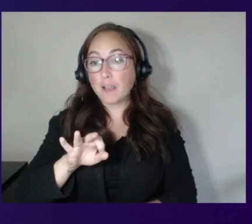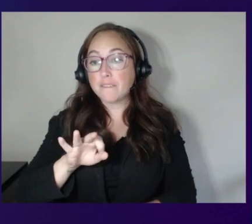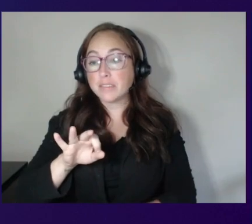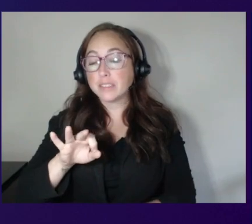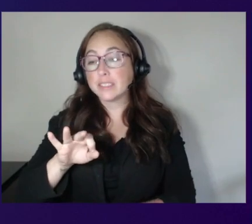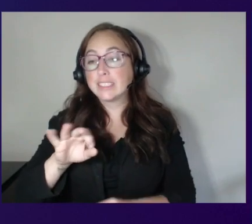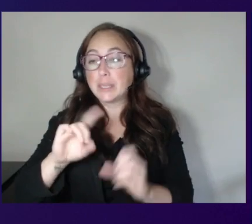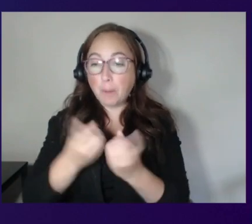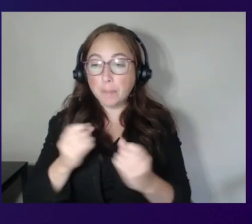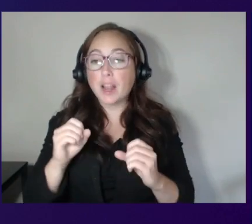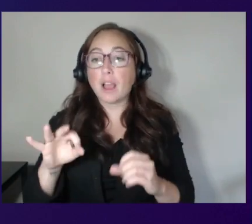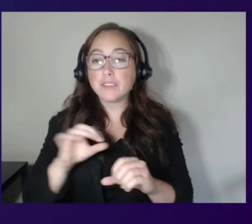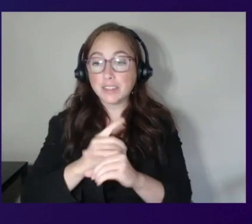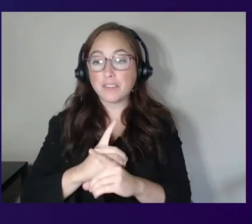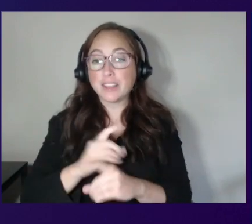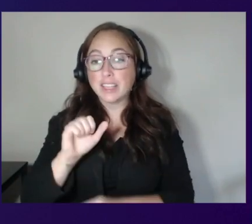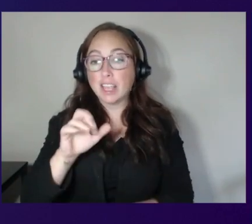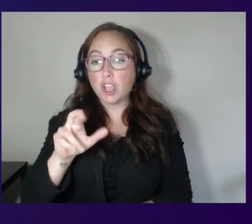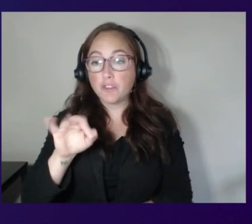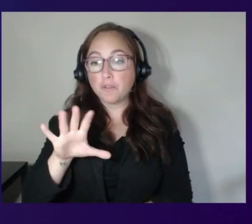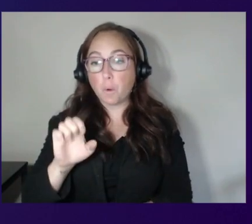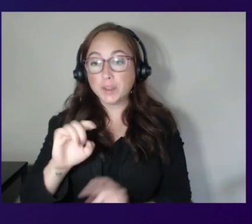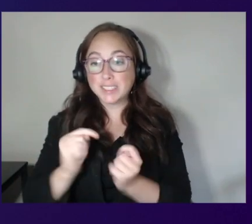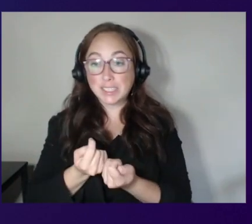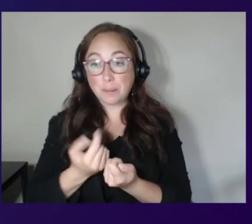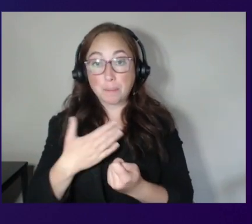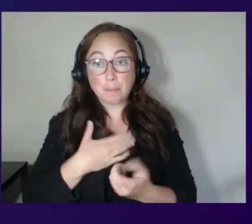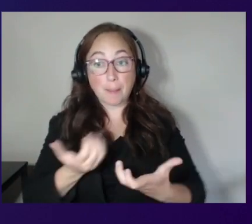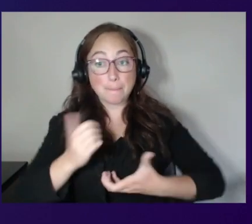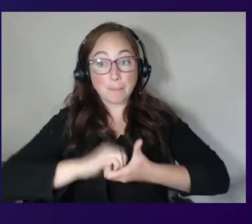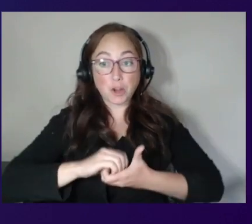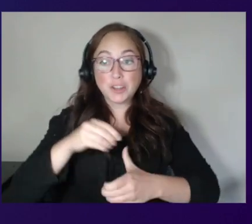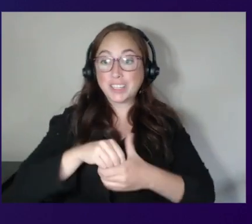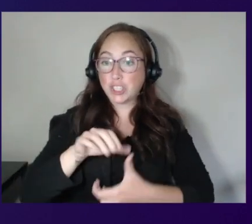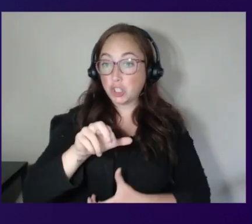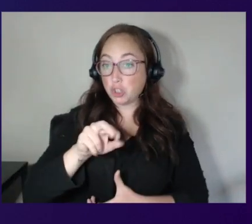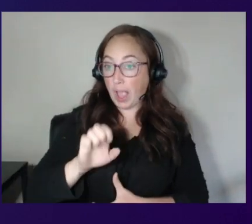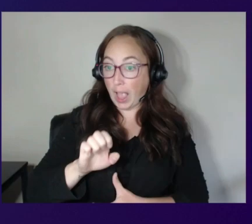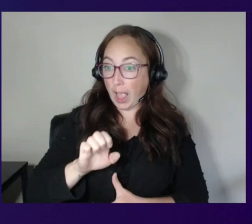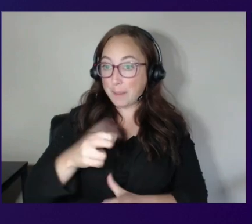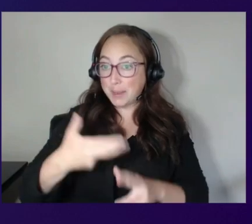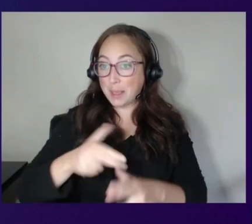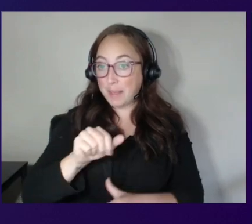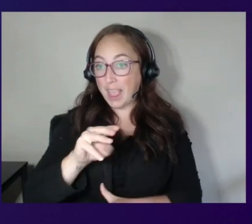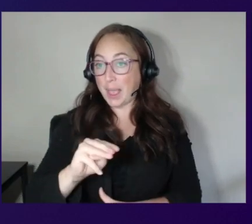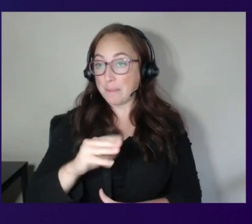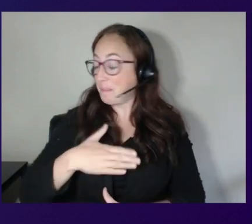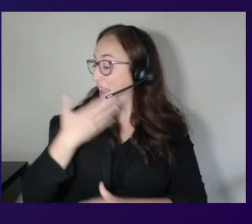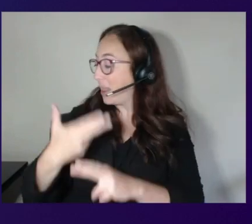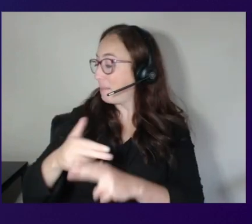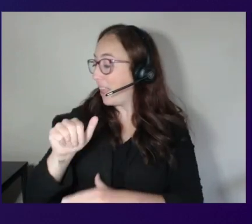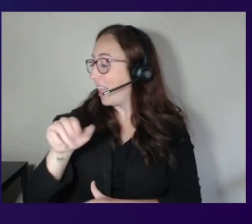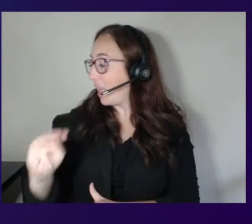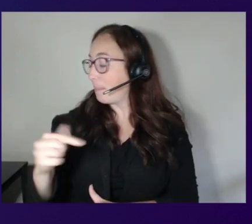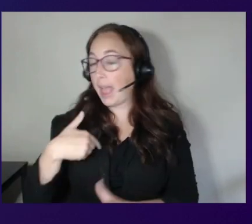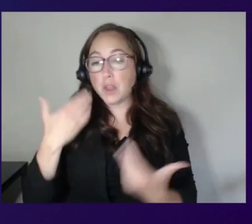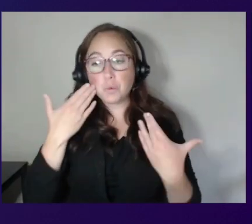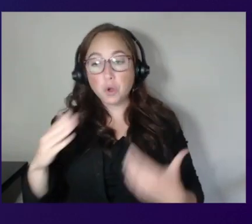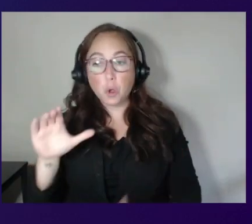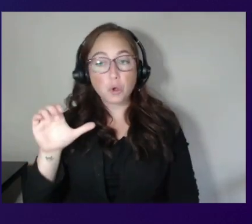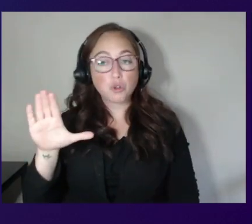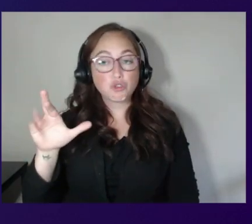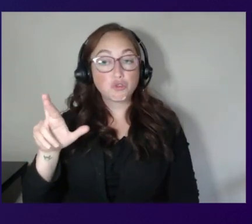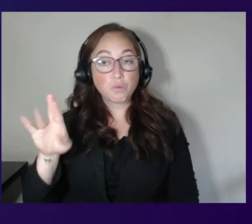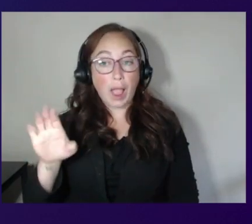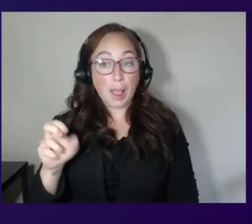joined by my partner in crime, good friend, AM. Will you please introduce yourself? Hey, y'all. I'm AM. I have no clue what crimes Jeff and I are